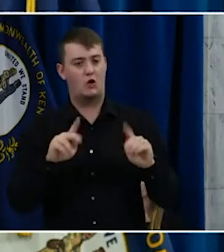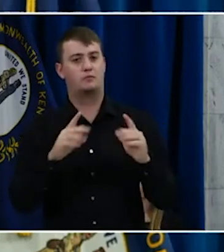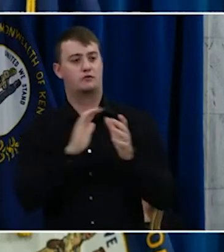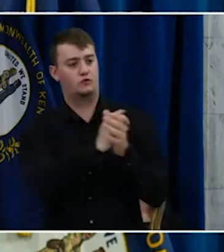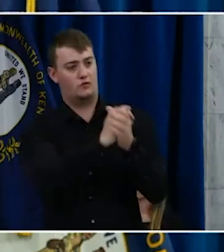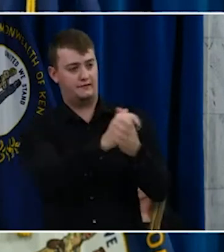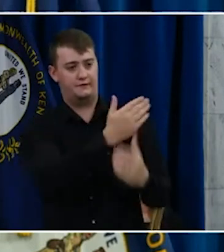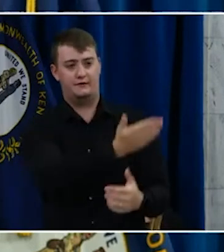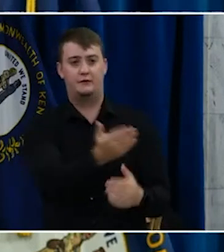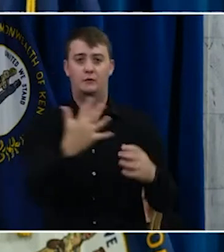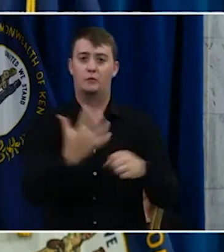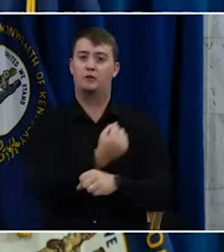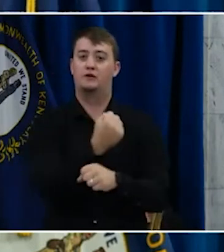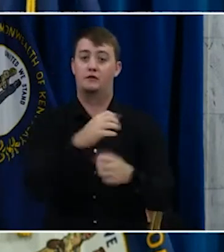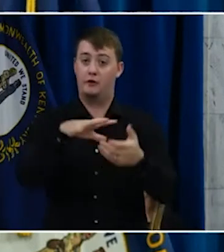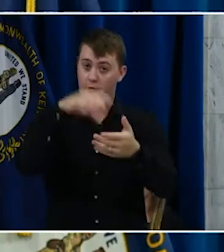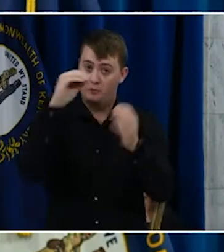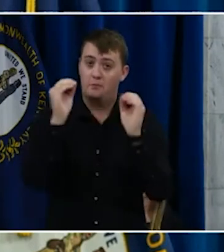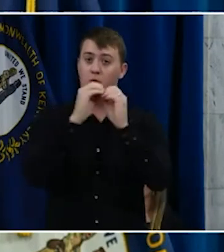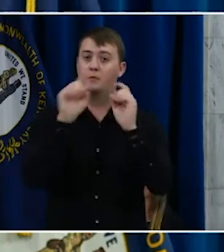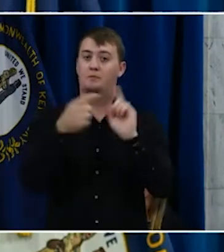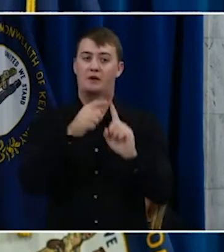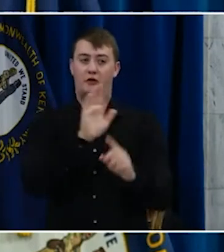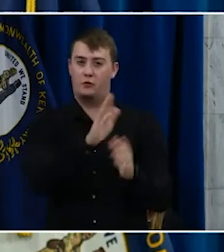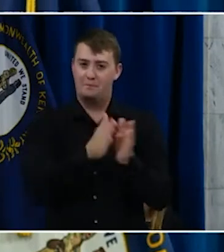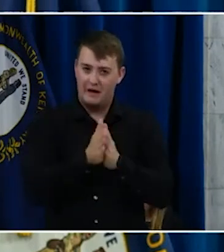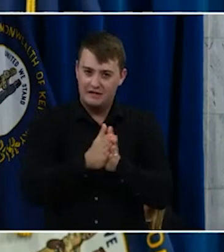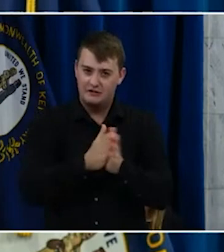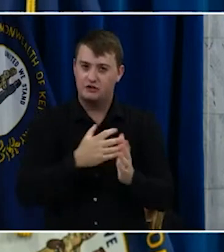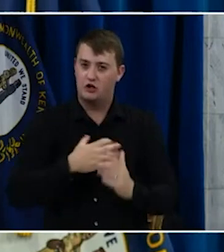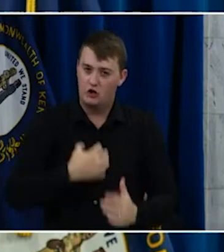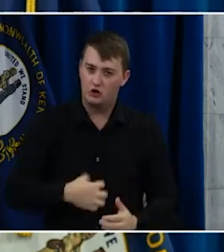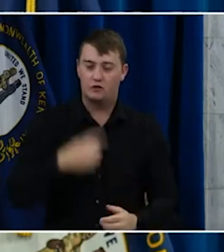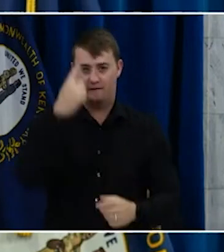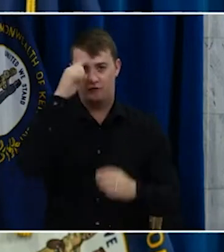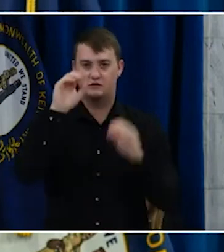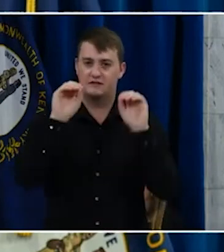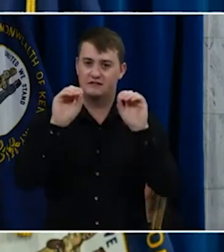award winners and learn more about their passion for teaching.